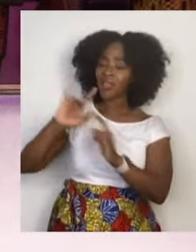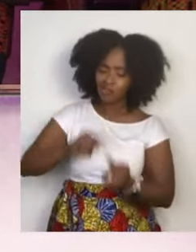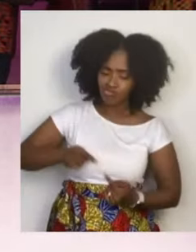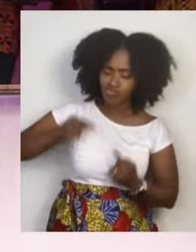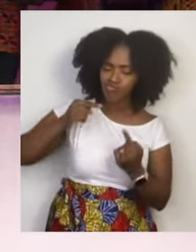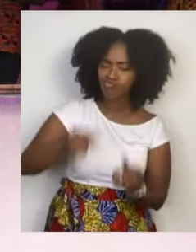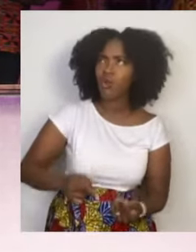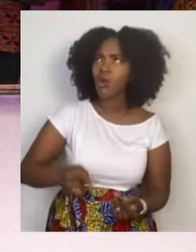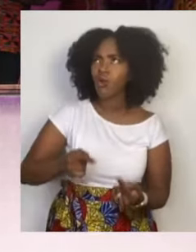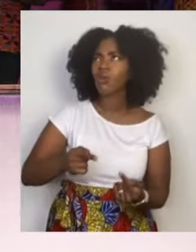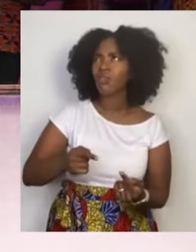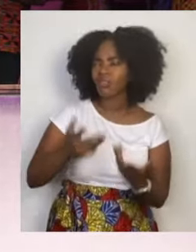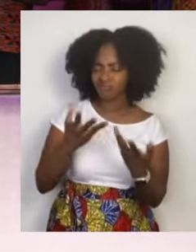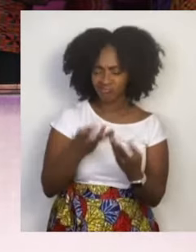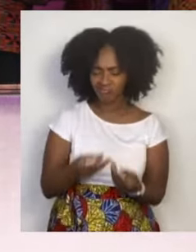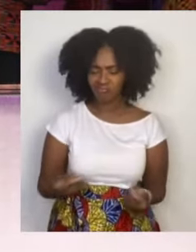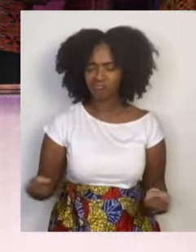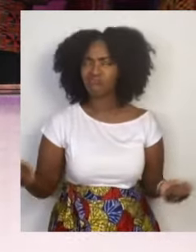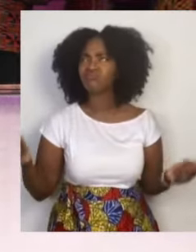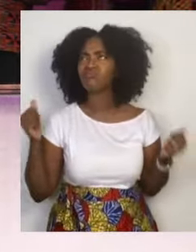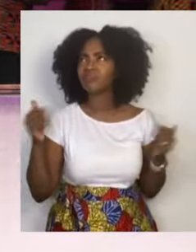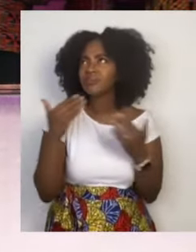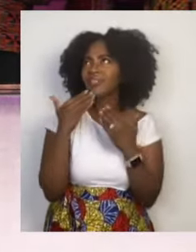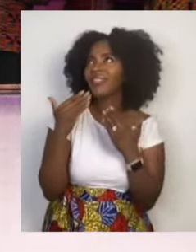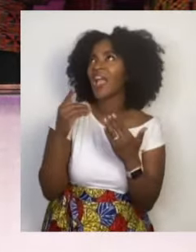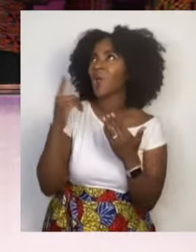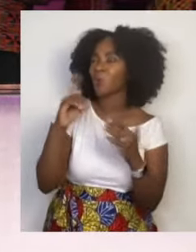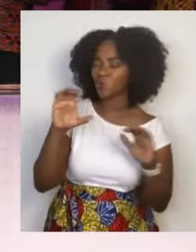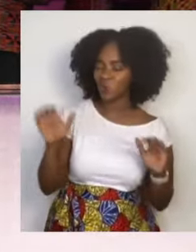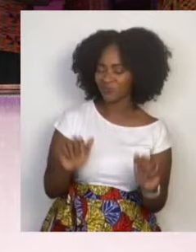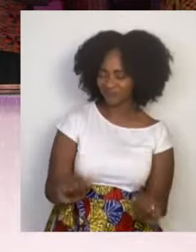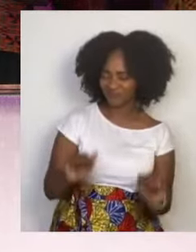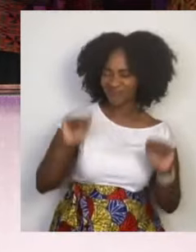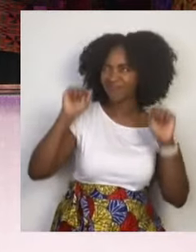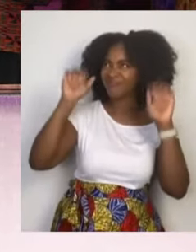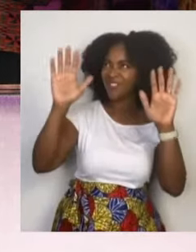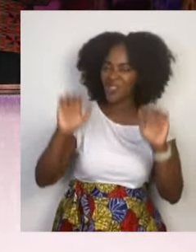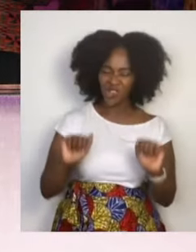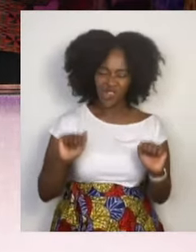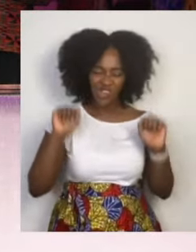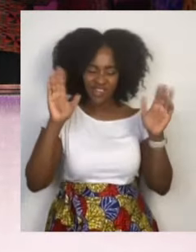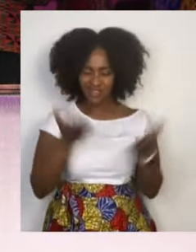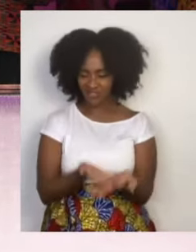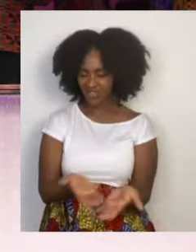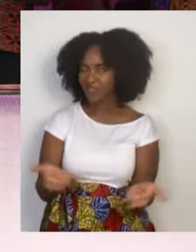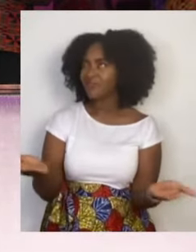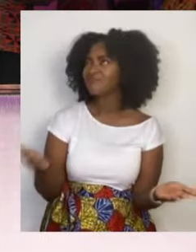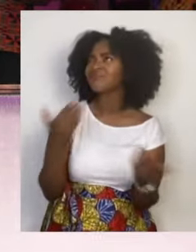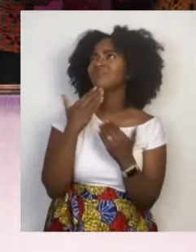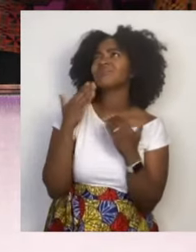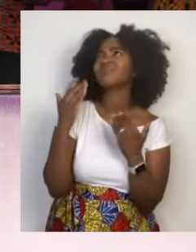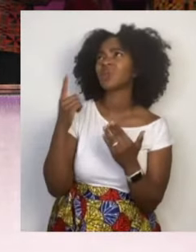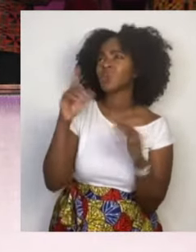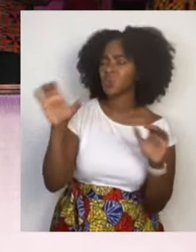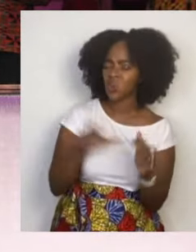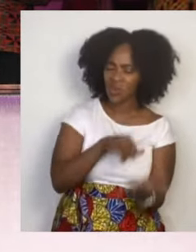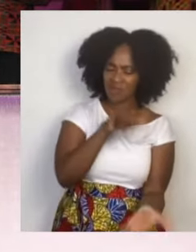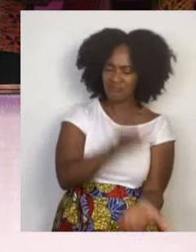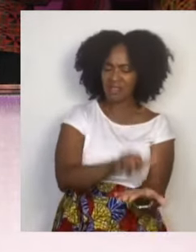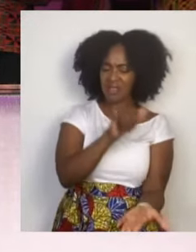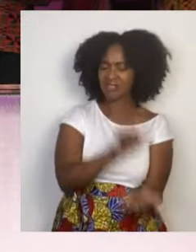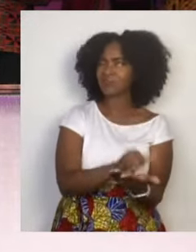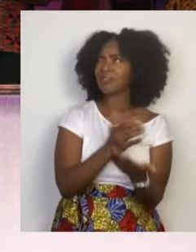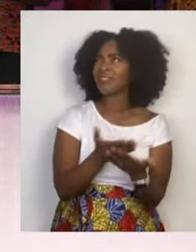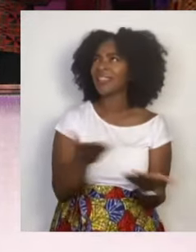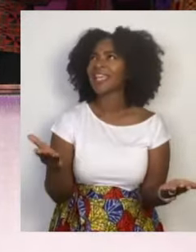the miraculous. I thank you right now for doing the impossible. I thank you right now for making a